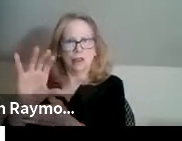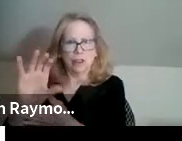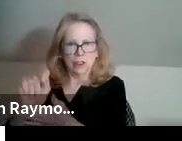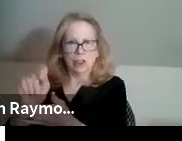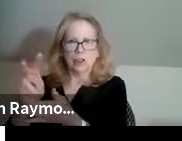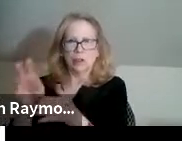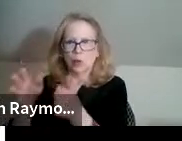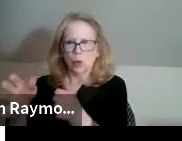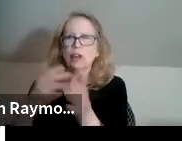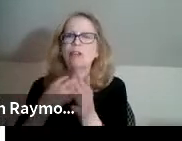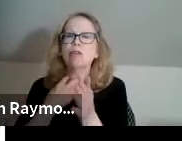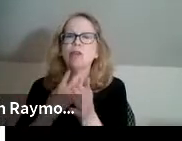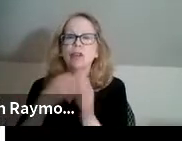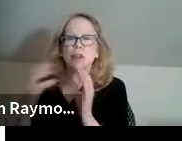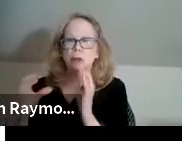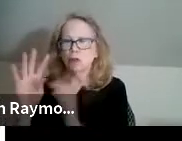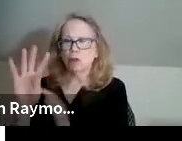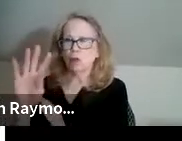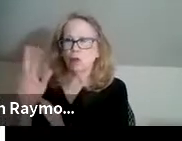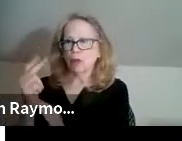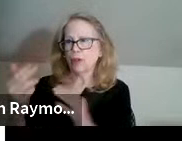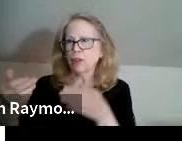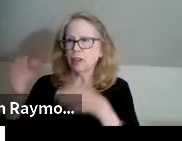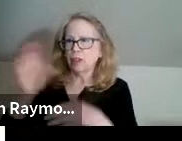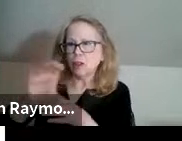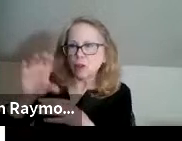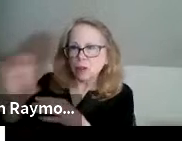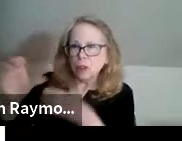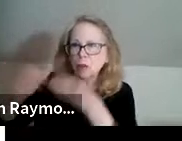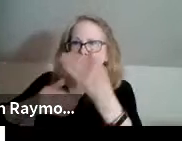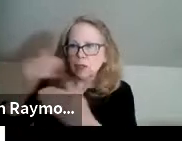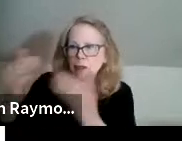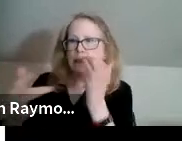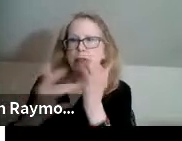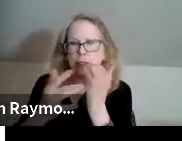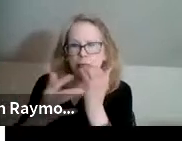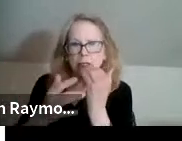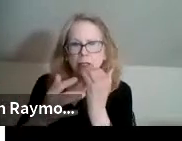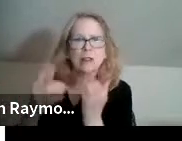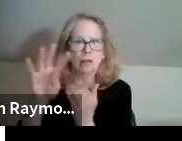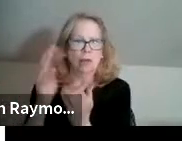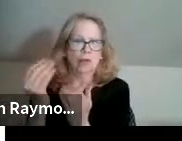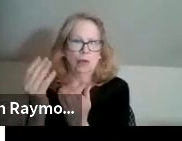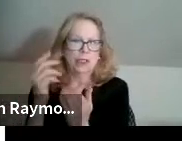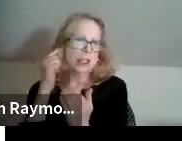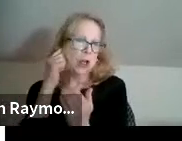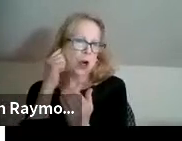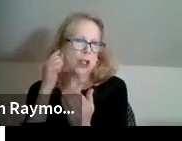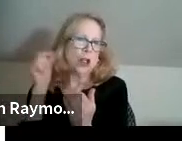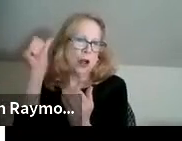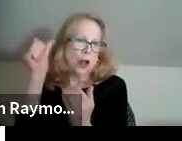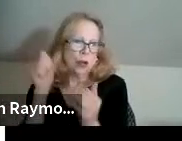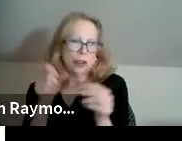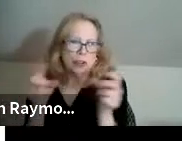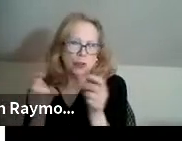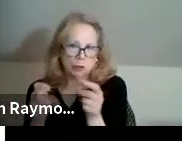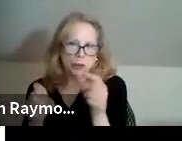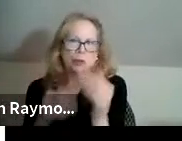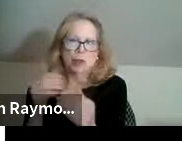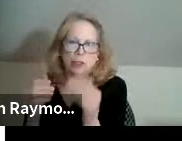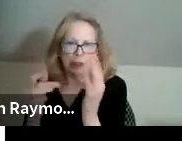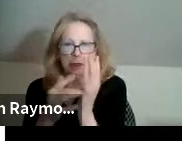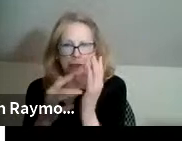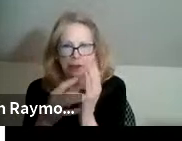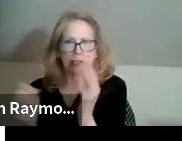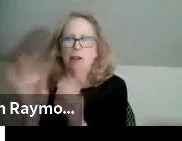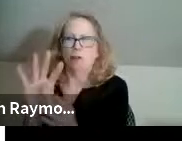communication, 413 is closed caption processing technologies, 414 is audio description processing technologies,